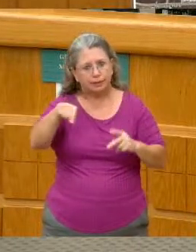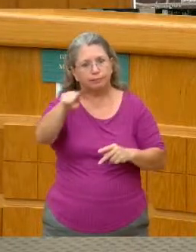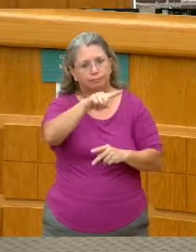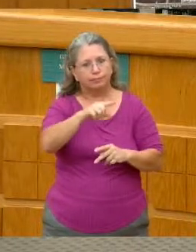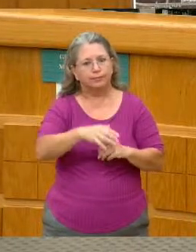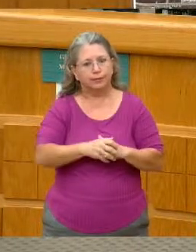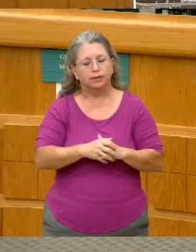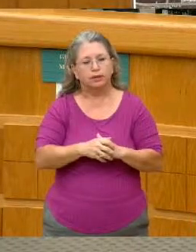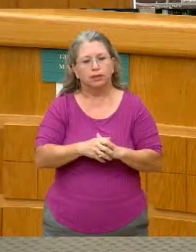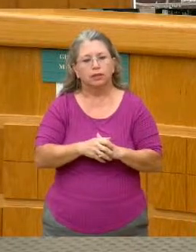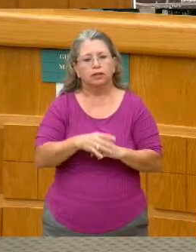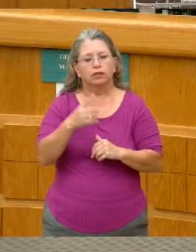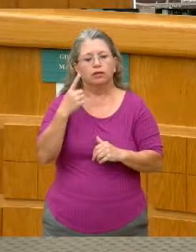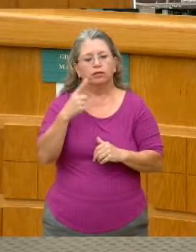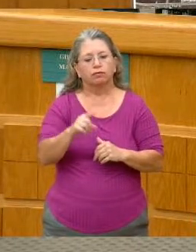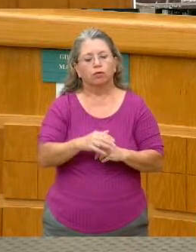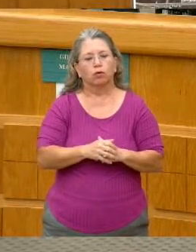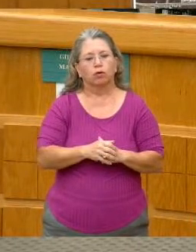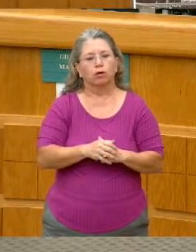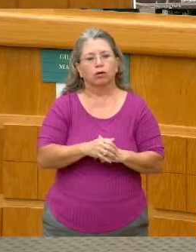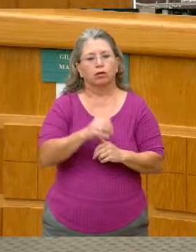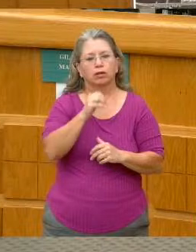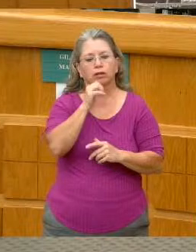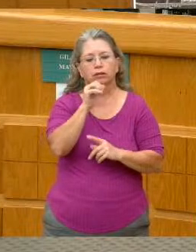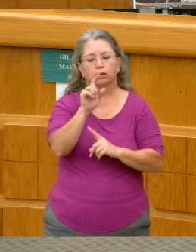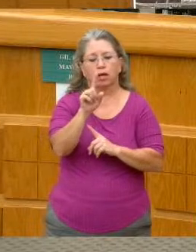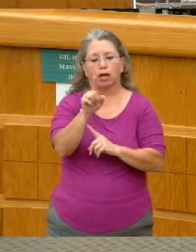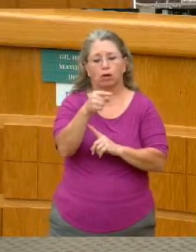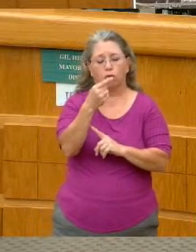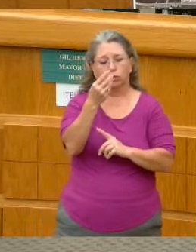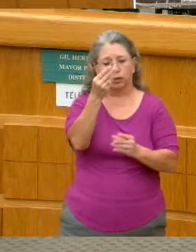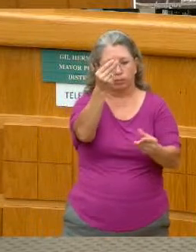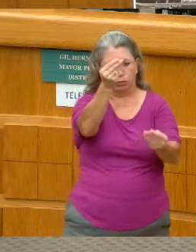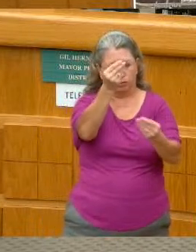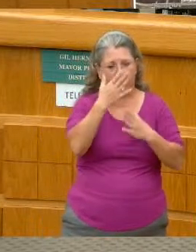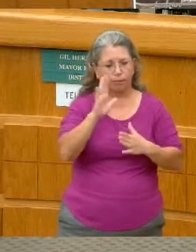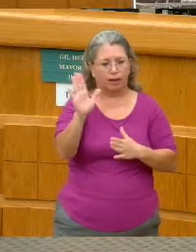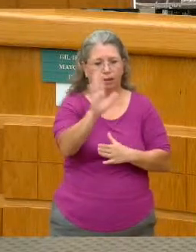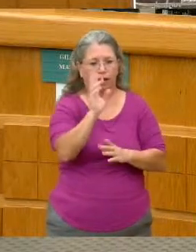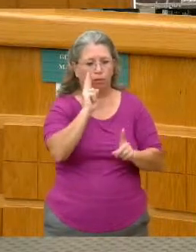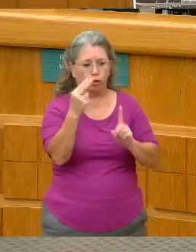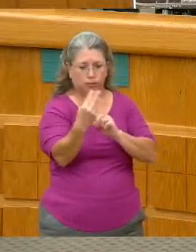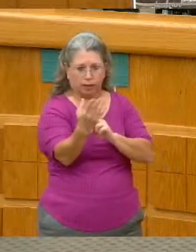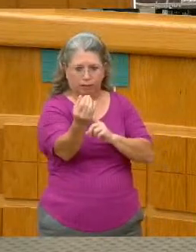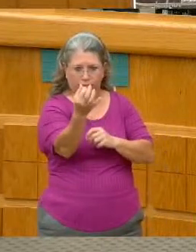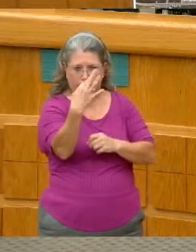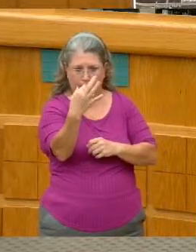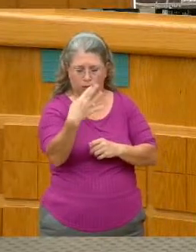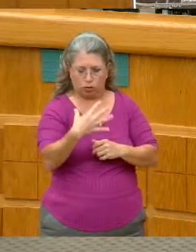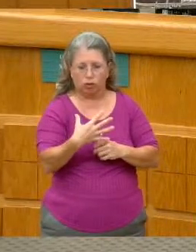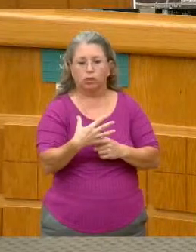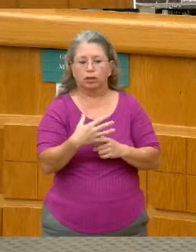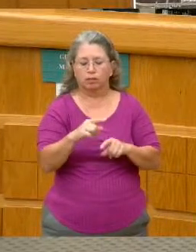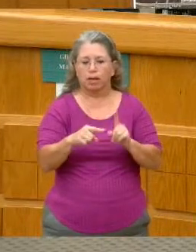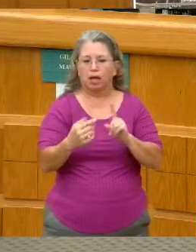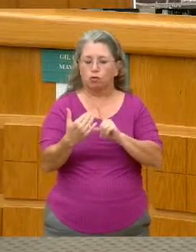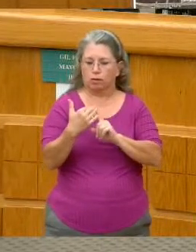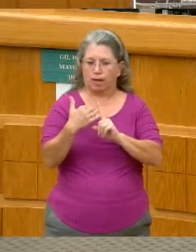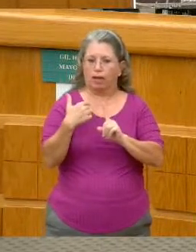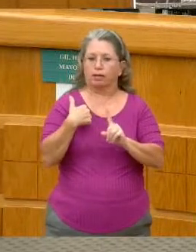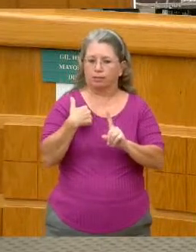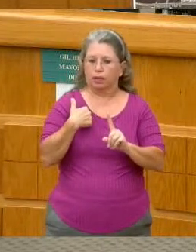for not only sharing with me their input and perspective, but reminding me